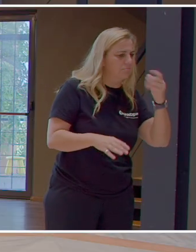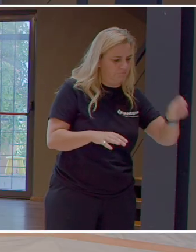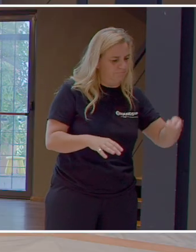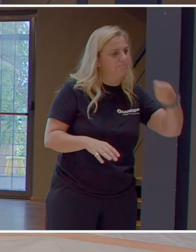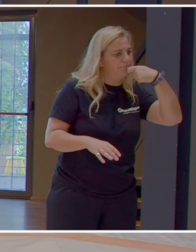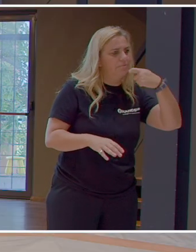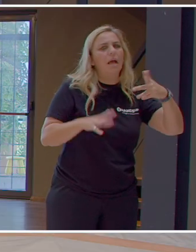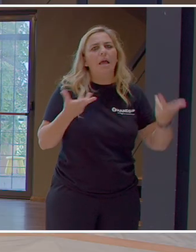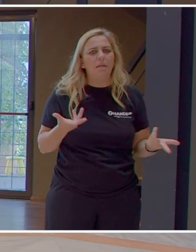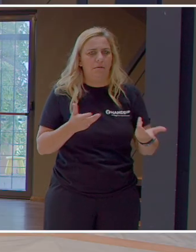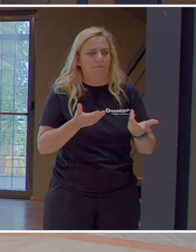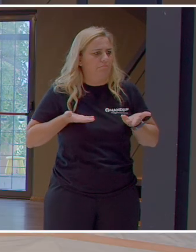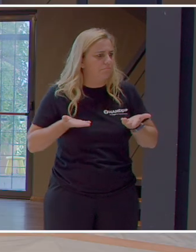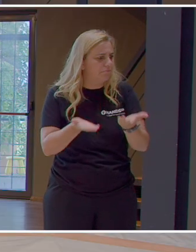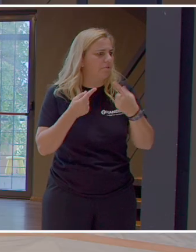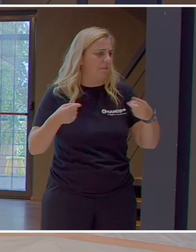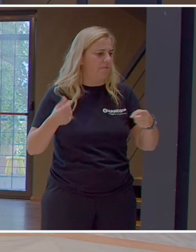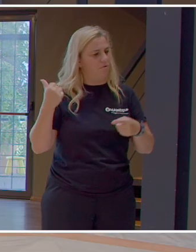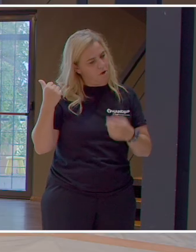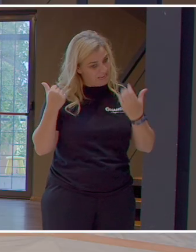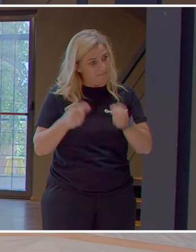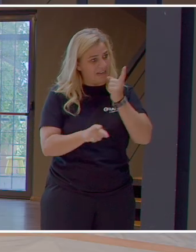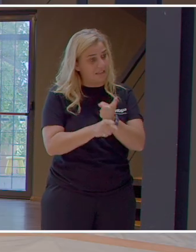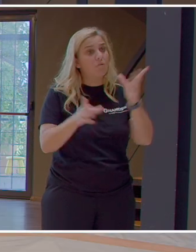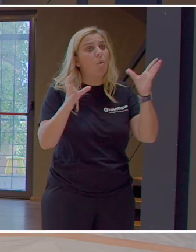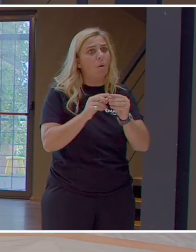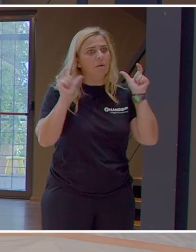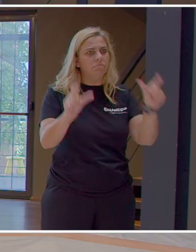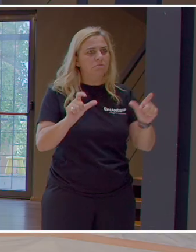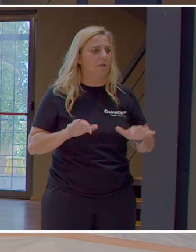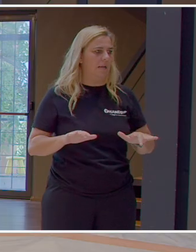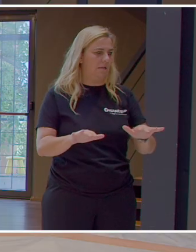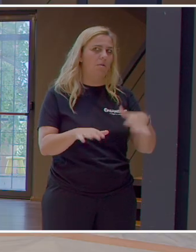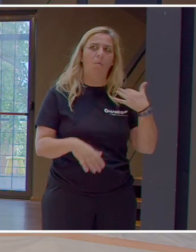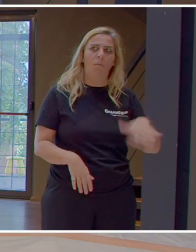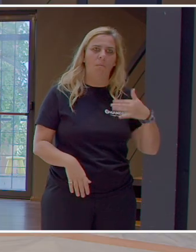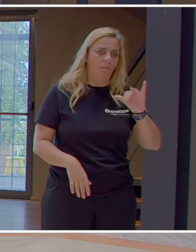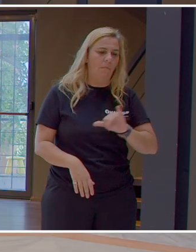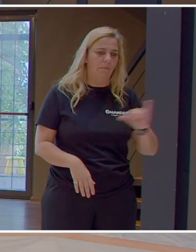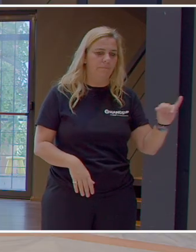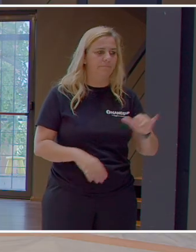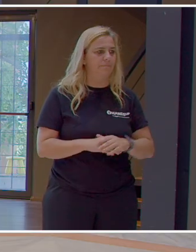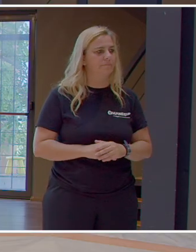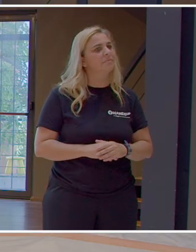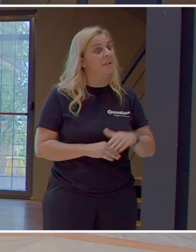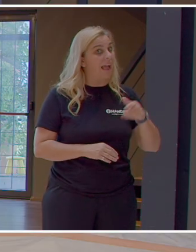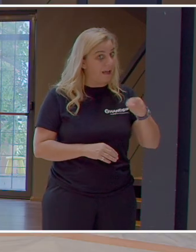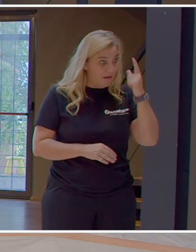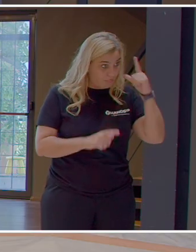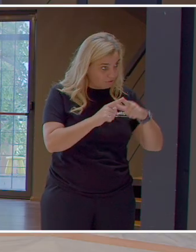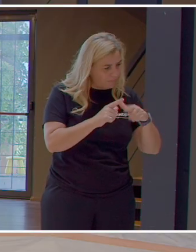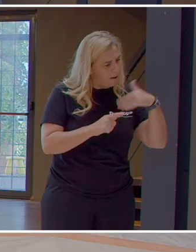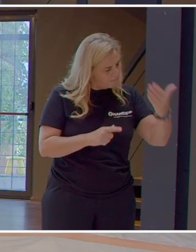is called lignans. It's a cancer-fighting hero. And yeah, thank me later, just eat your